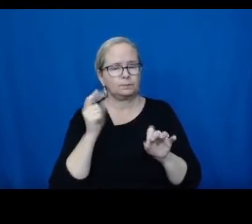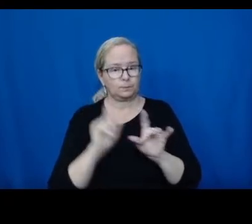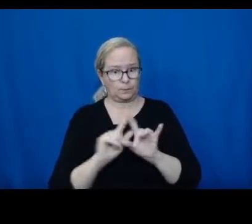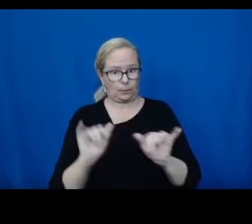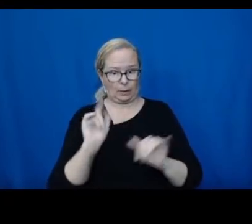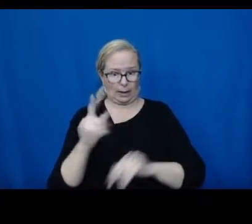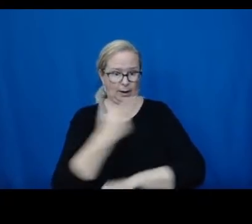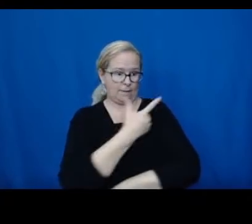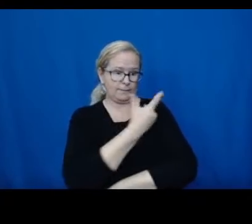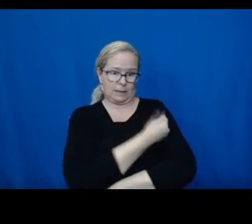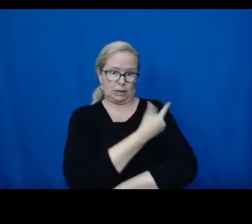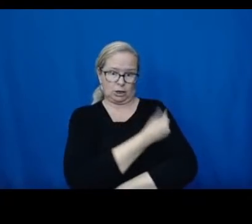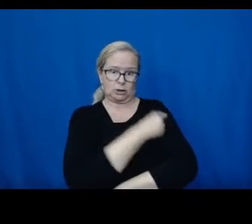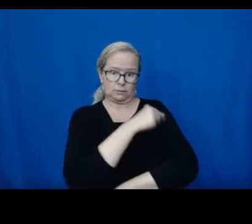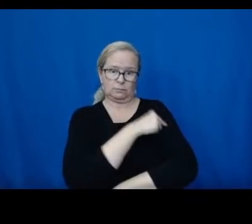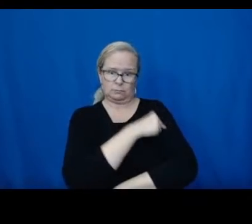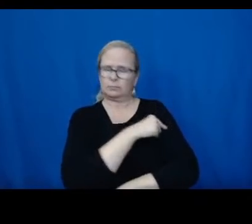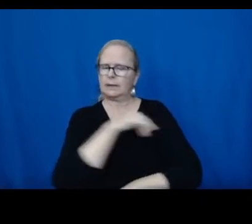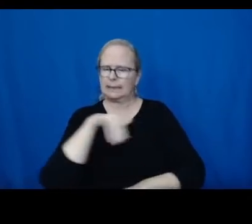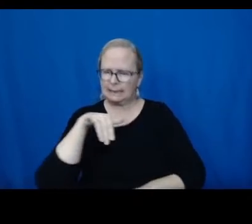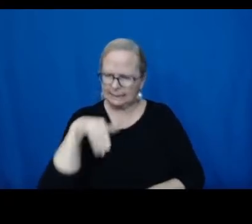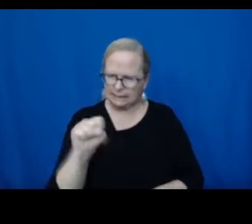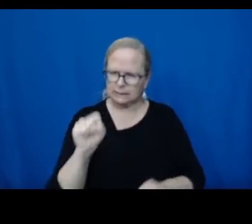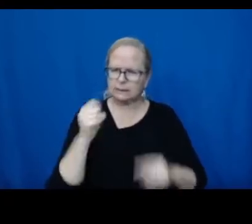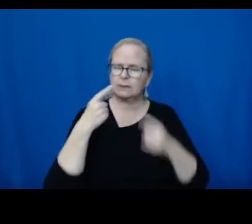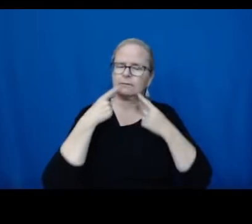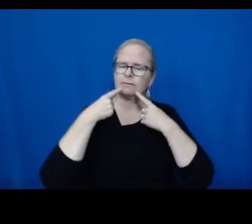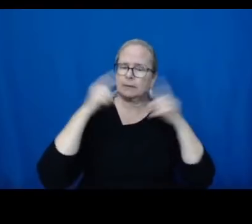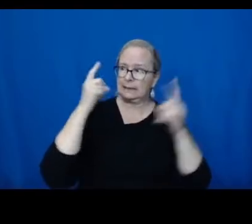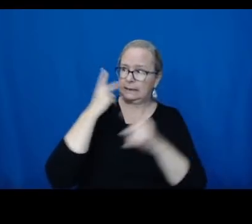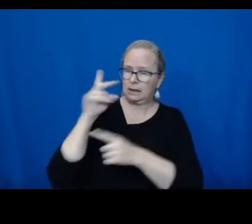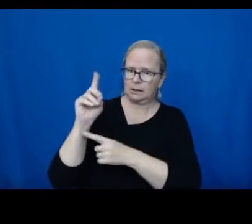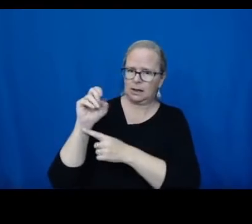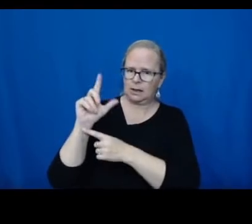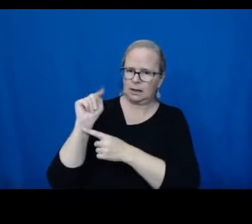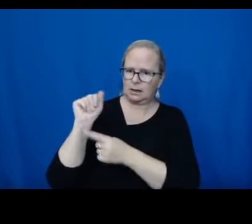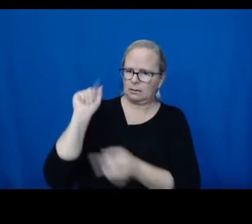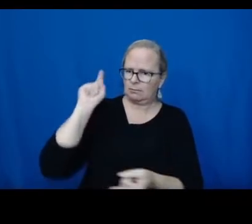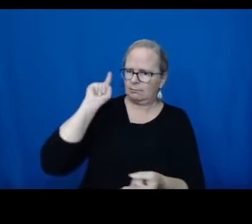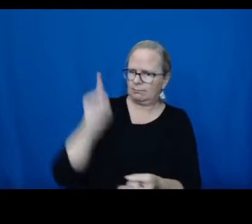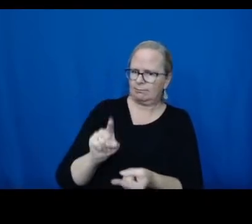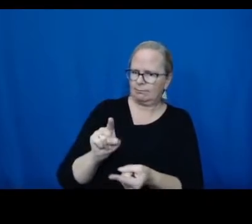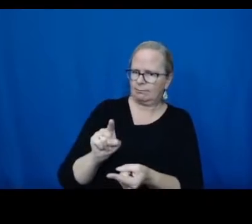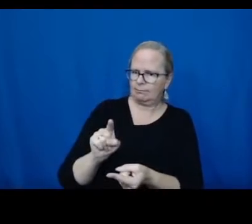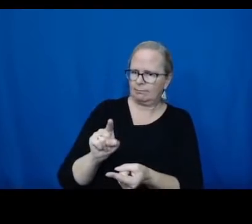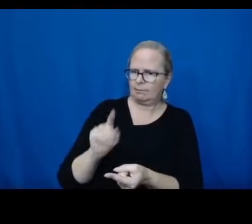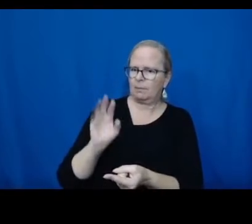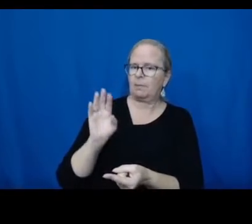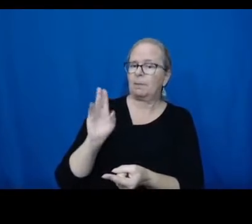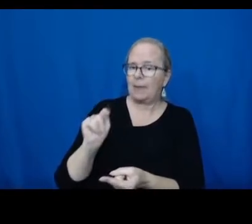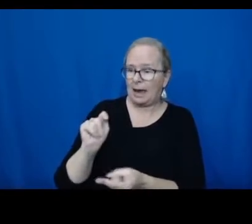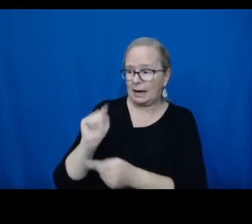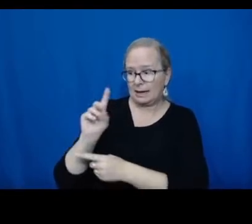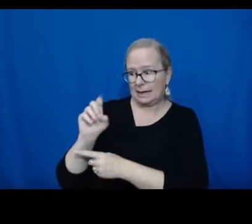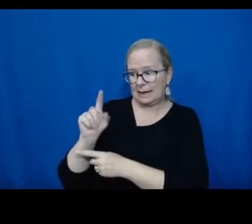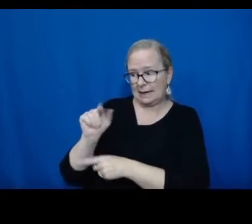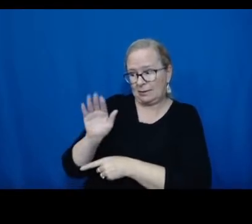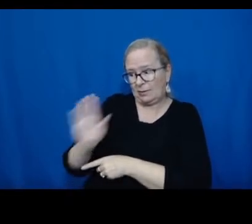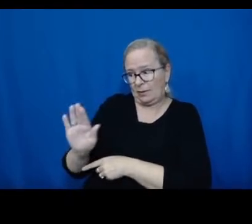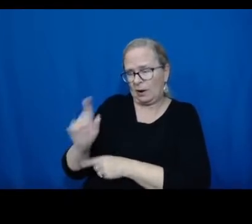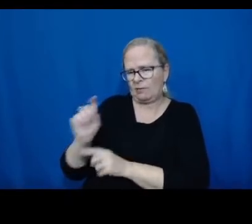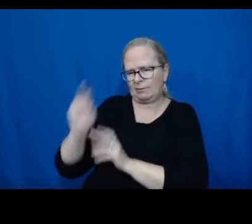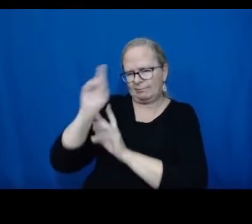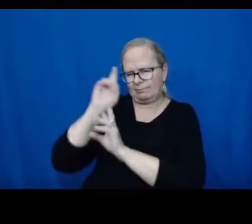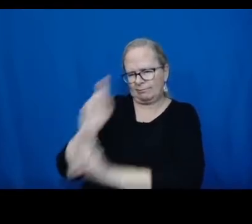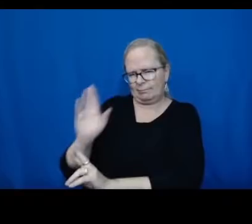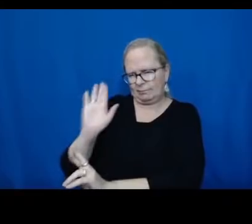and understand that even in mild infections, we may not know all of the long-term side effects, even of mild infections. So be mindful of that. We're